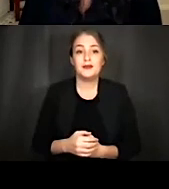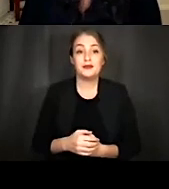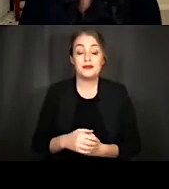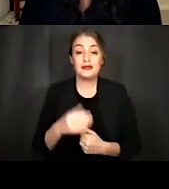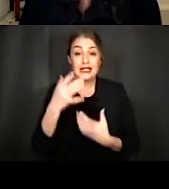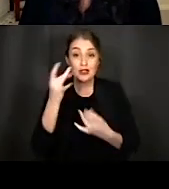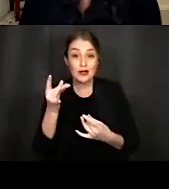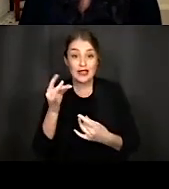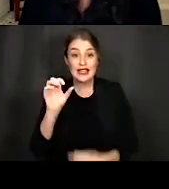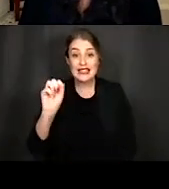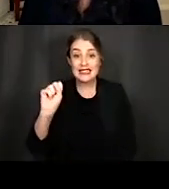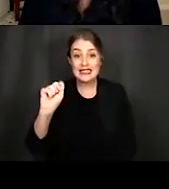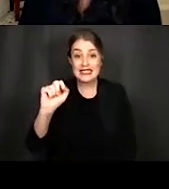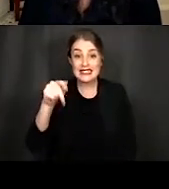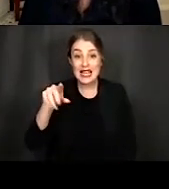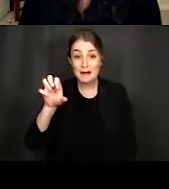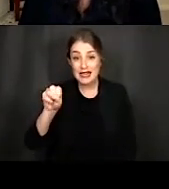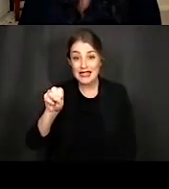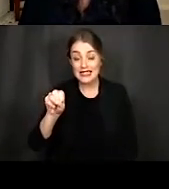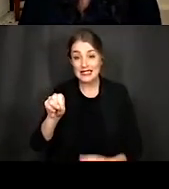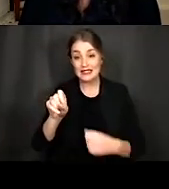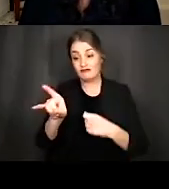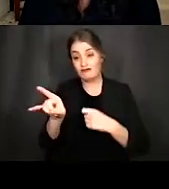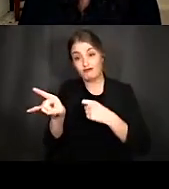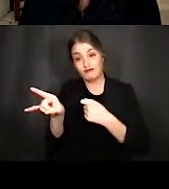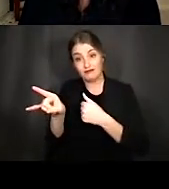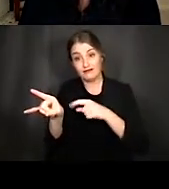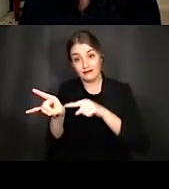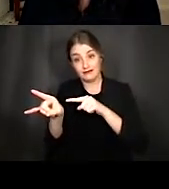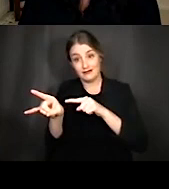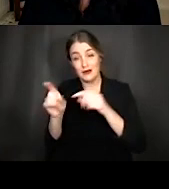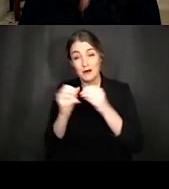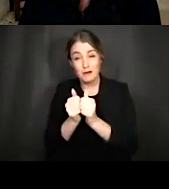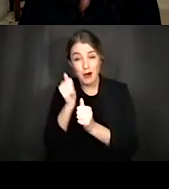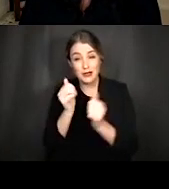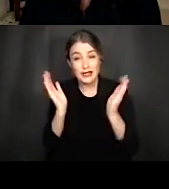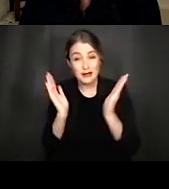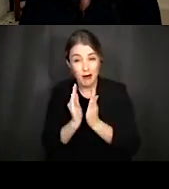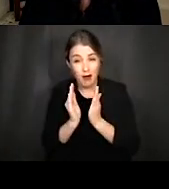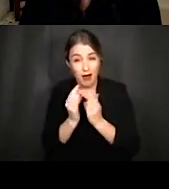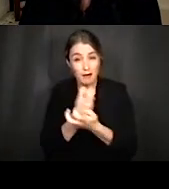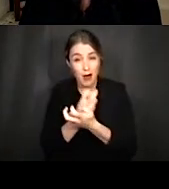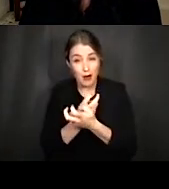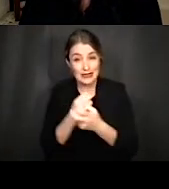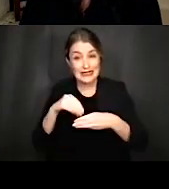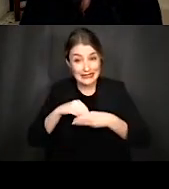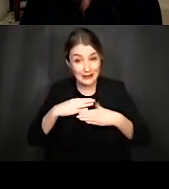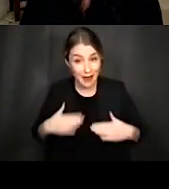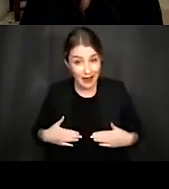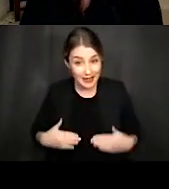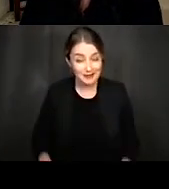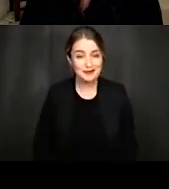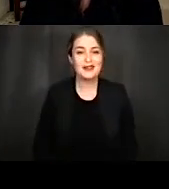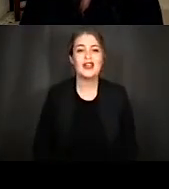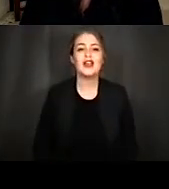bone in the body. And so the minuscule movements of this bone in the order of nanometers are still sufficient